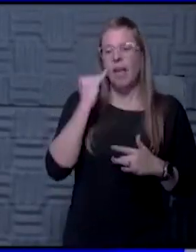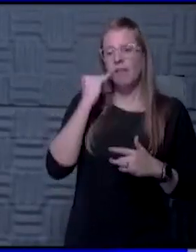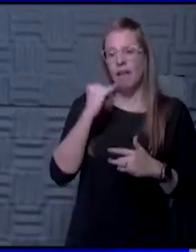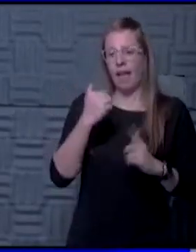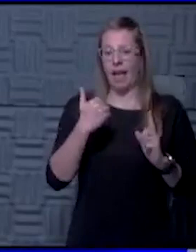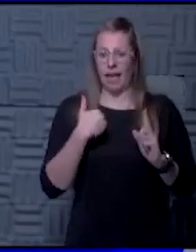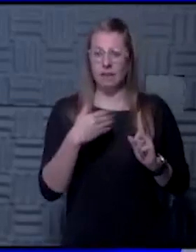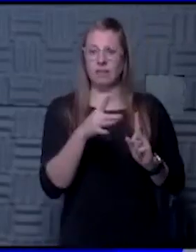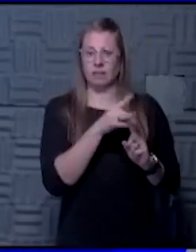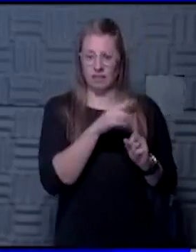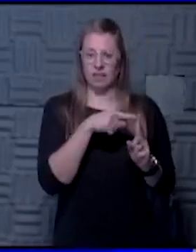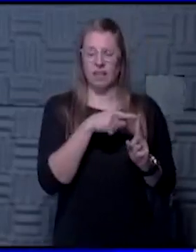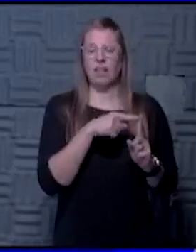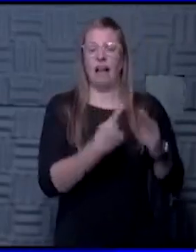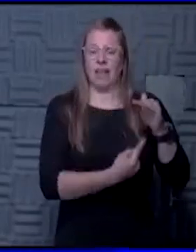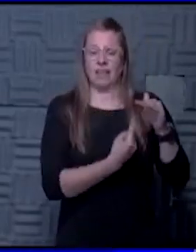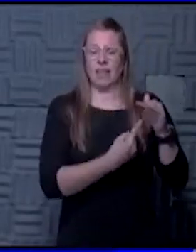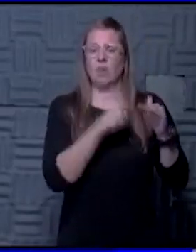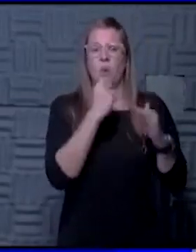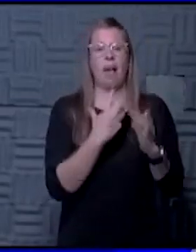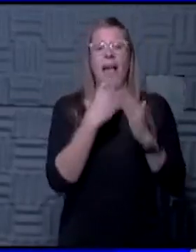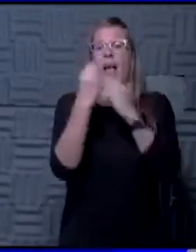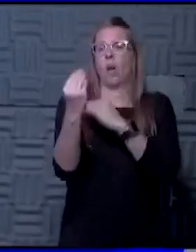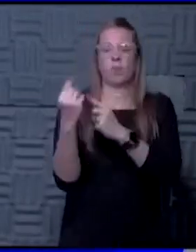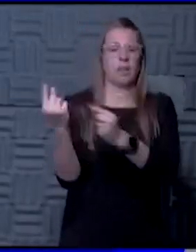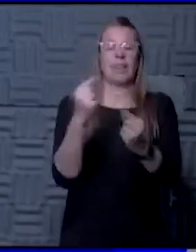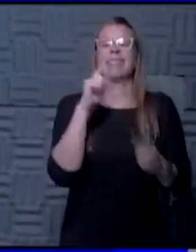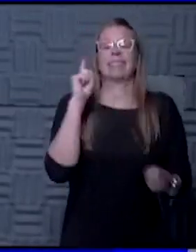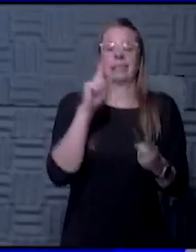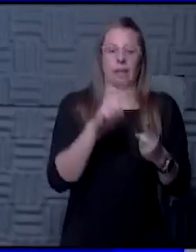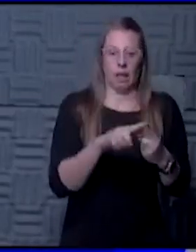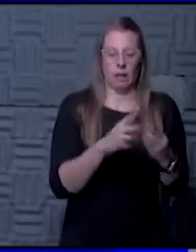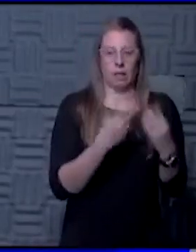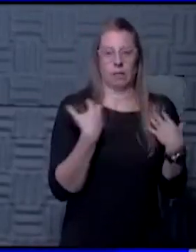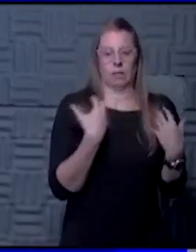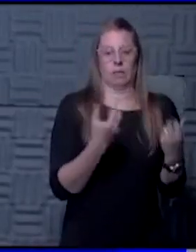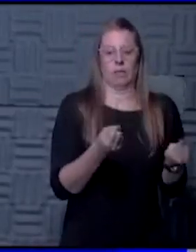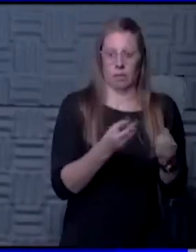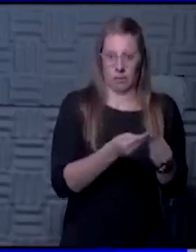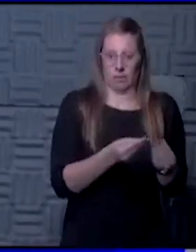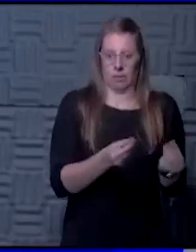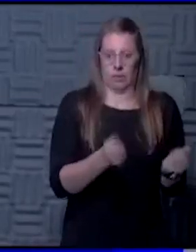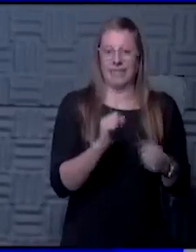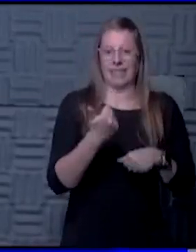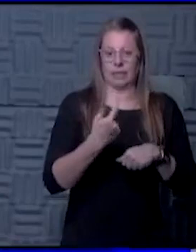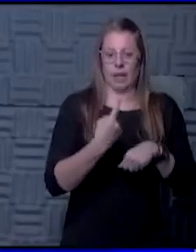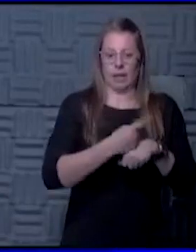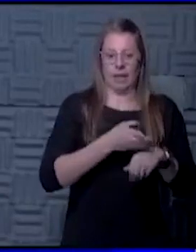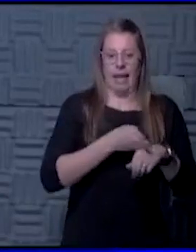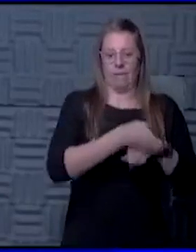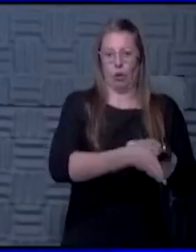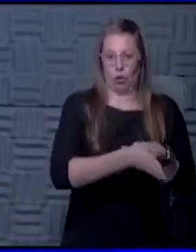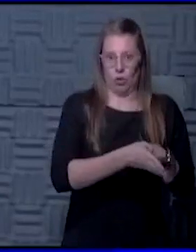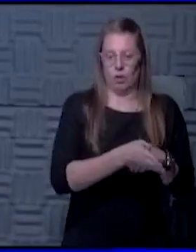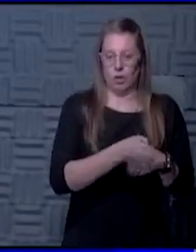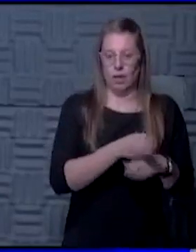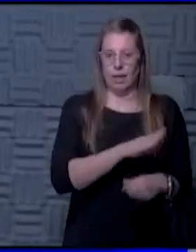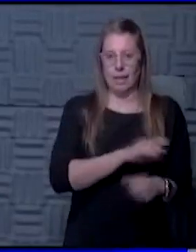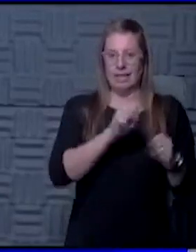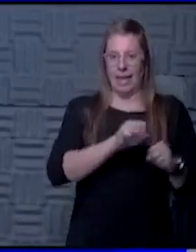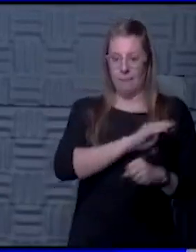thing, isolate yourself, don't go back out into society until it's that 10 days after, when you can be back in